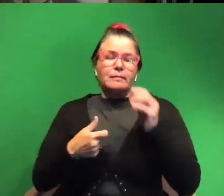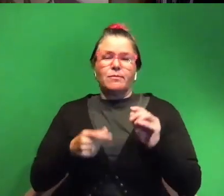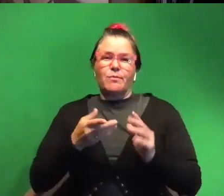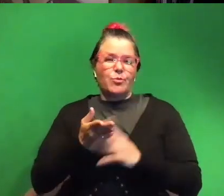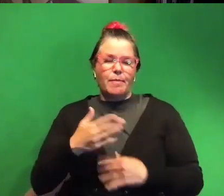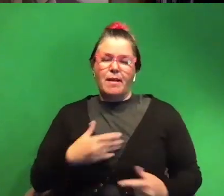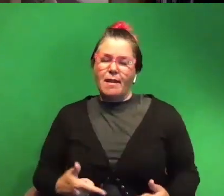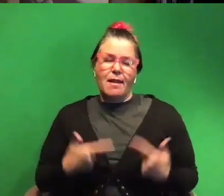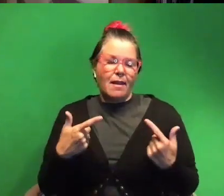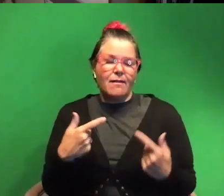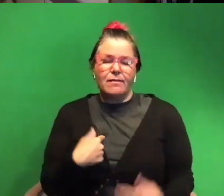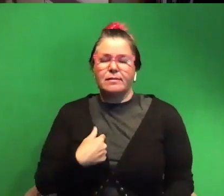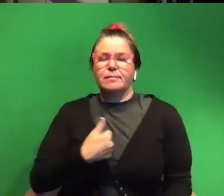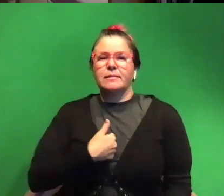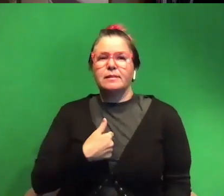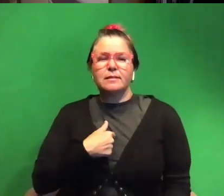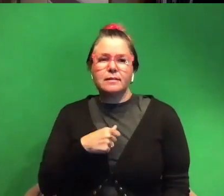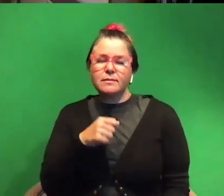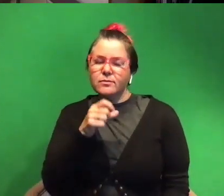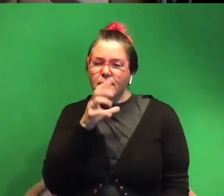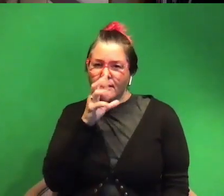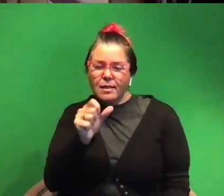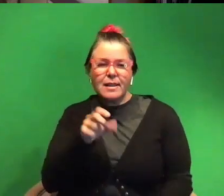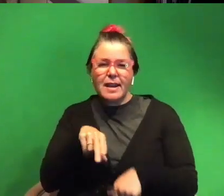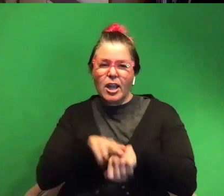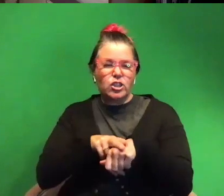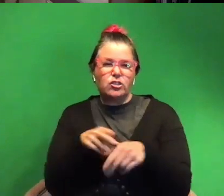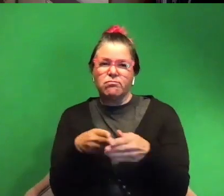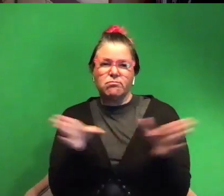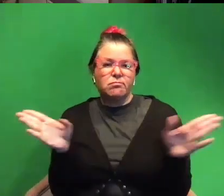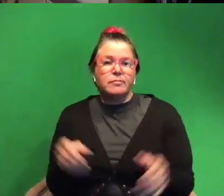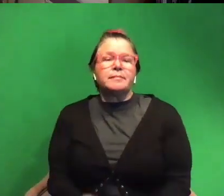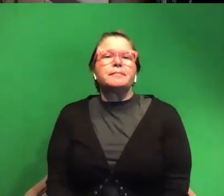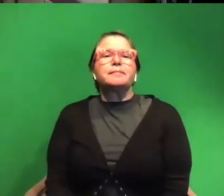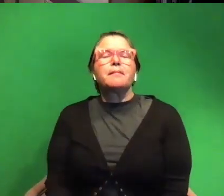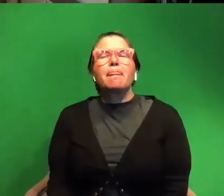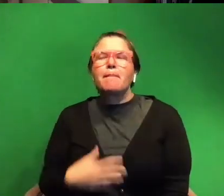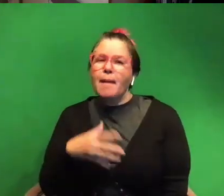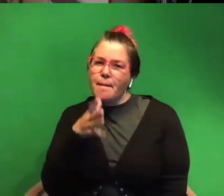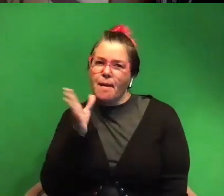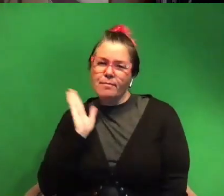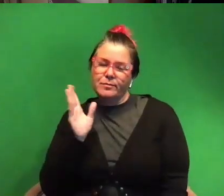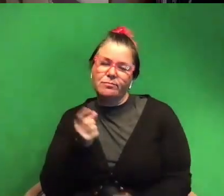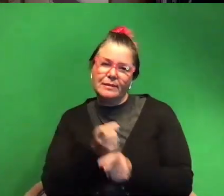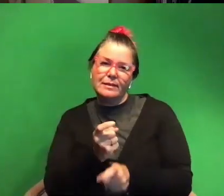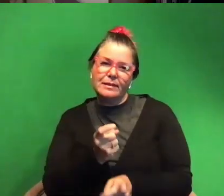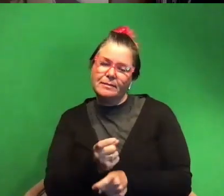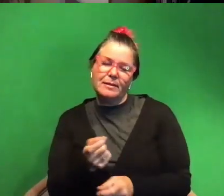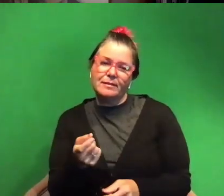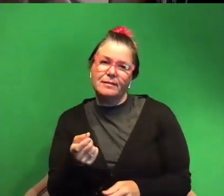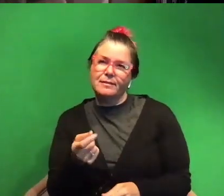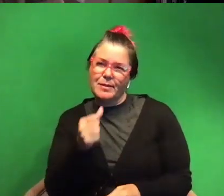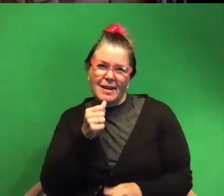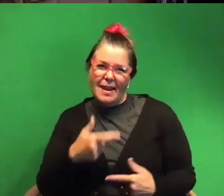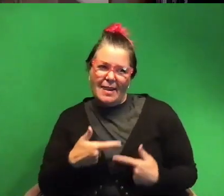always been a person who is really interested in nature. My mom used to joke around, and we didn't live